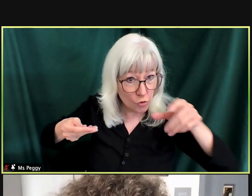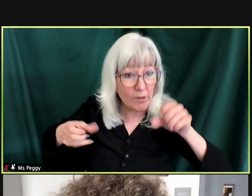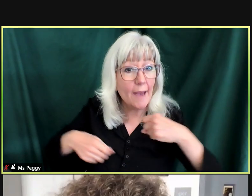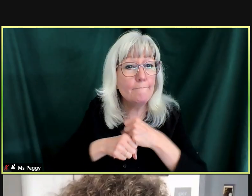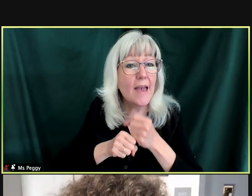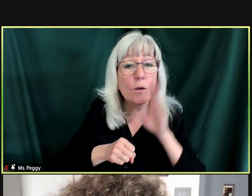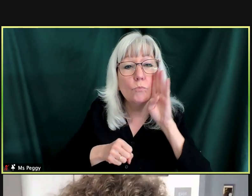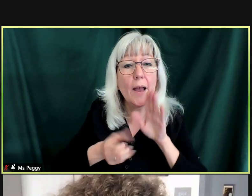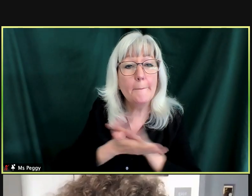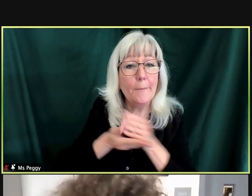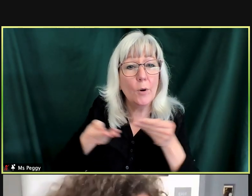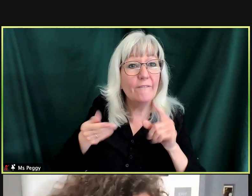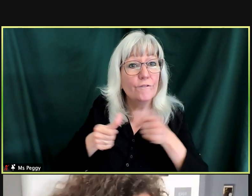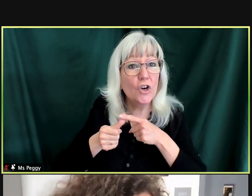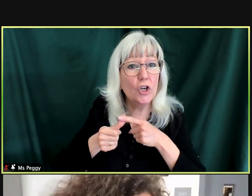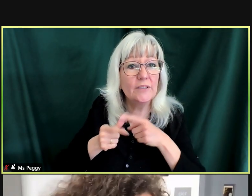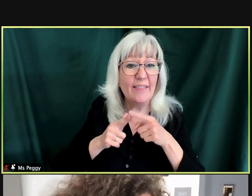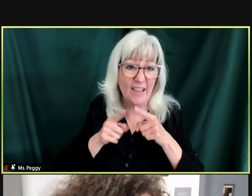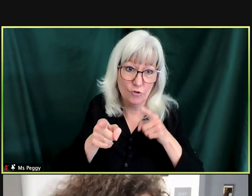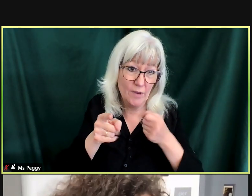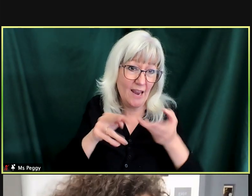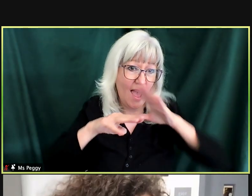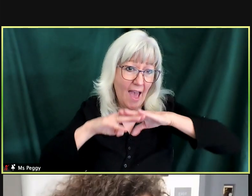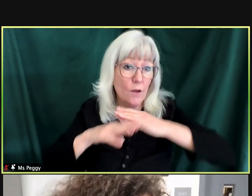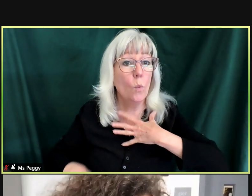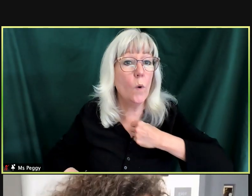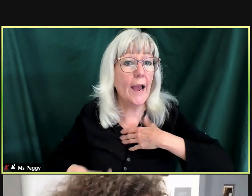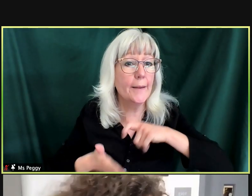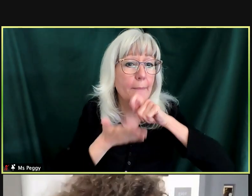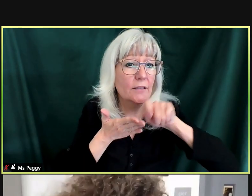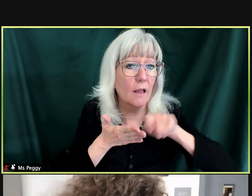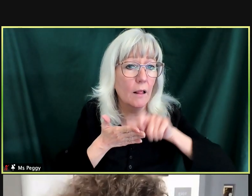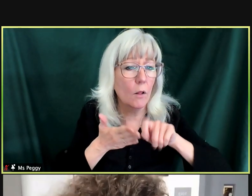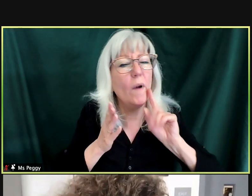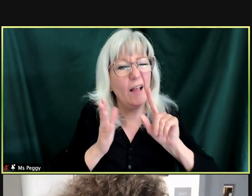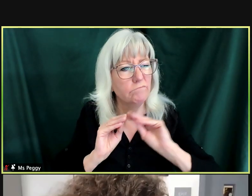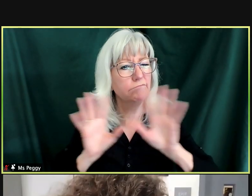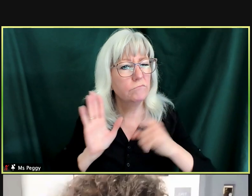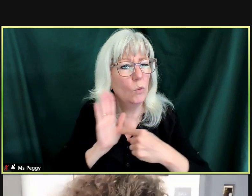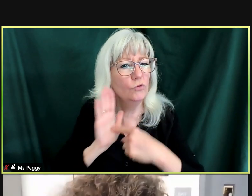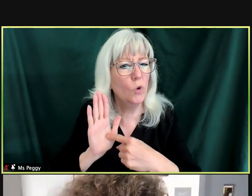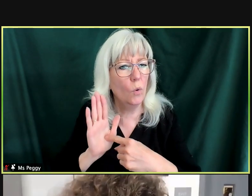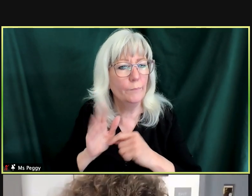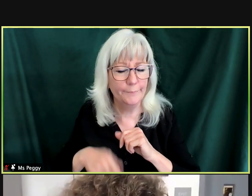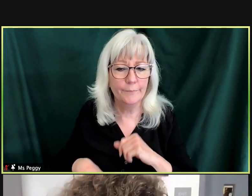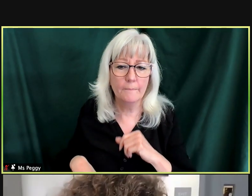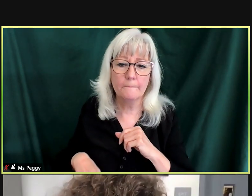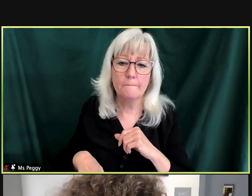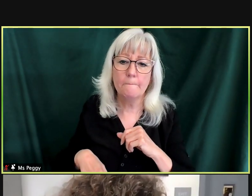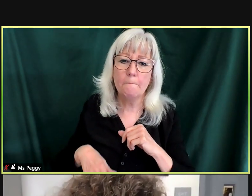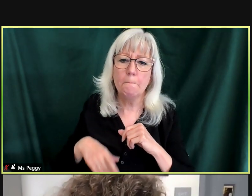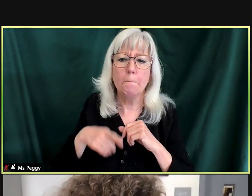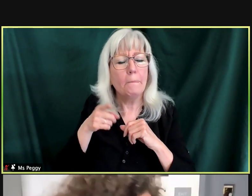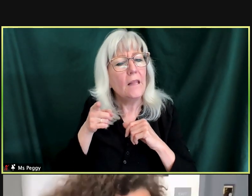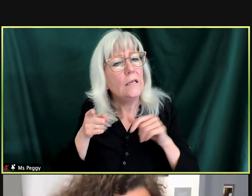white pencil will work on the brown paper. You can see the white. So you want to look at